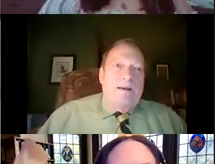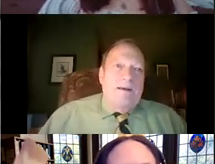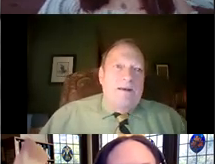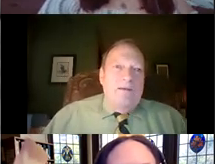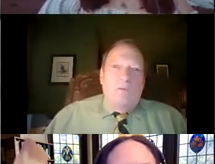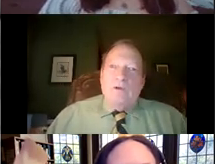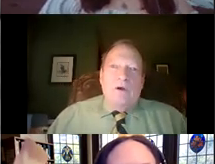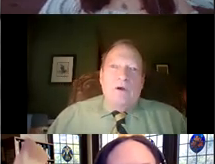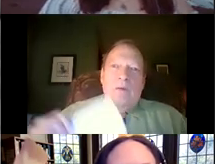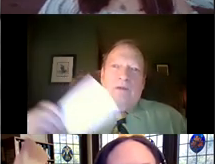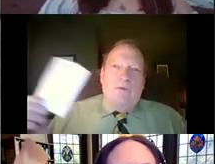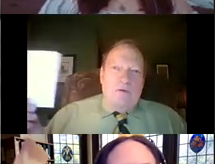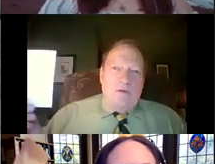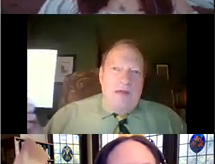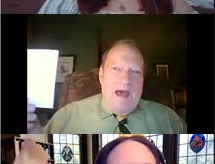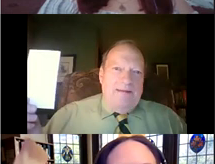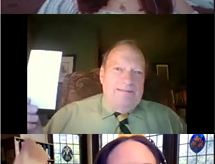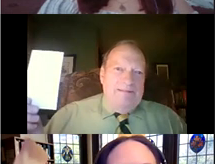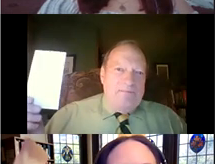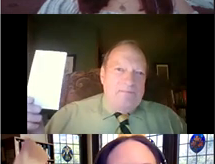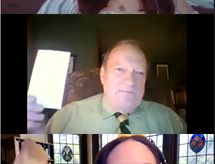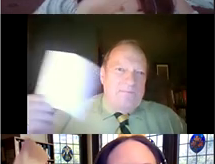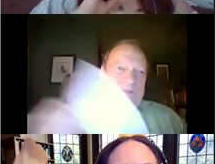But it wasn't going to go much further than that.